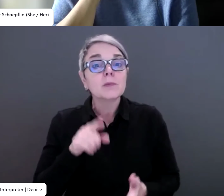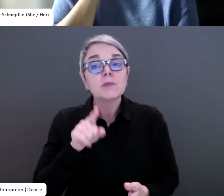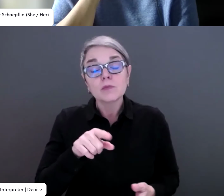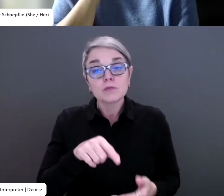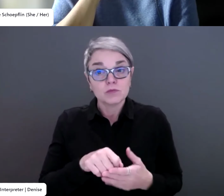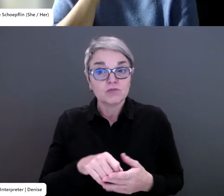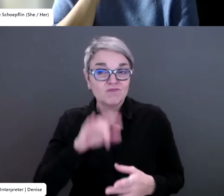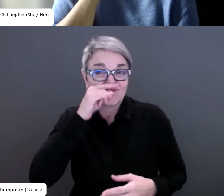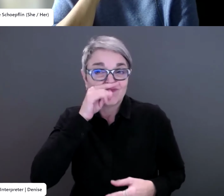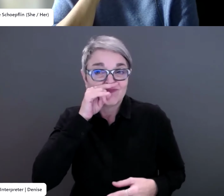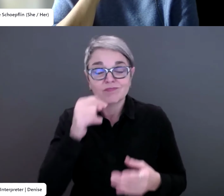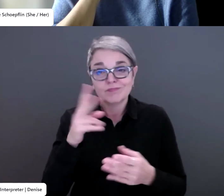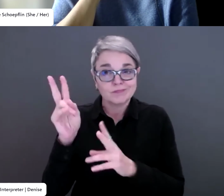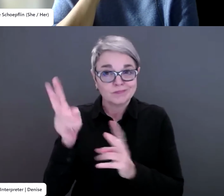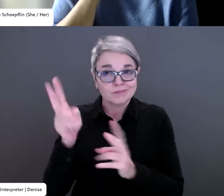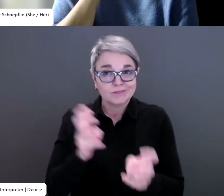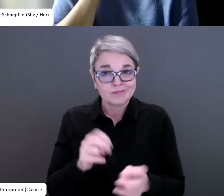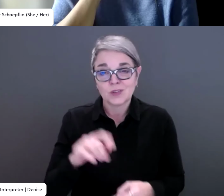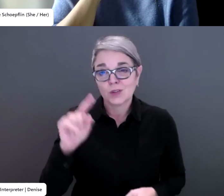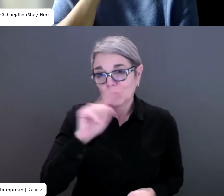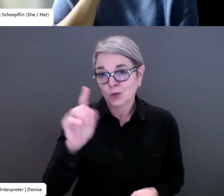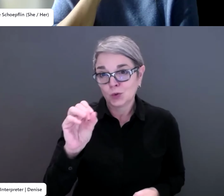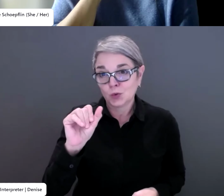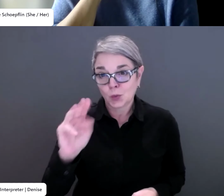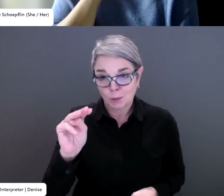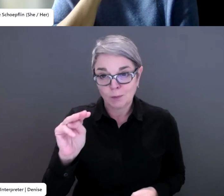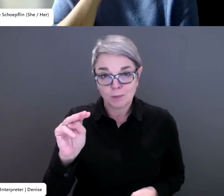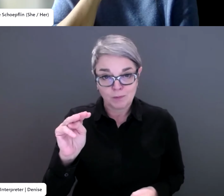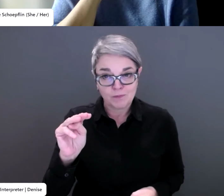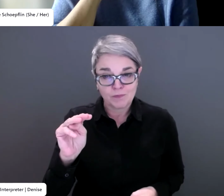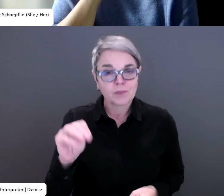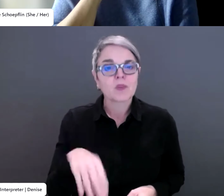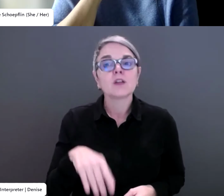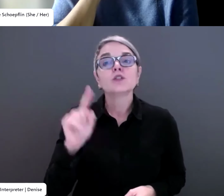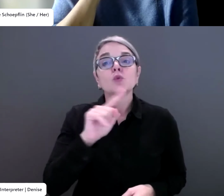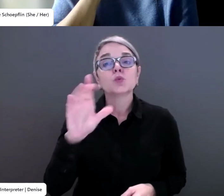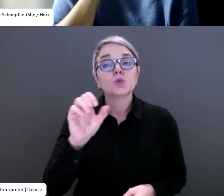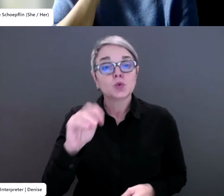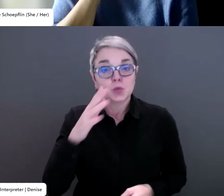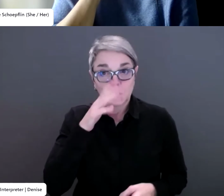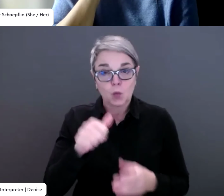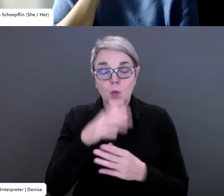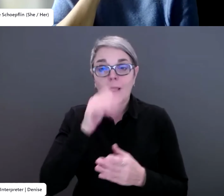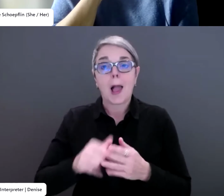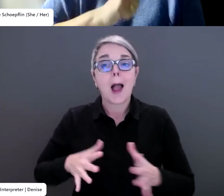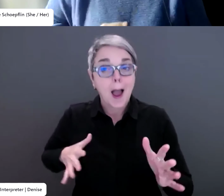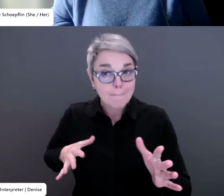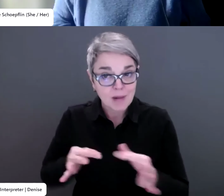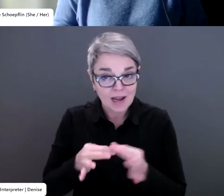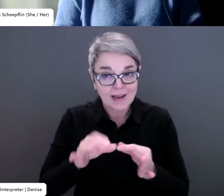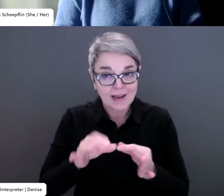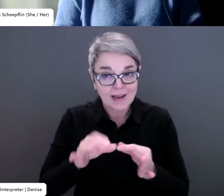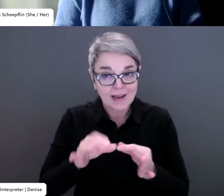Zoom, for the most part, will only update itself when you start a Zoom call like this one, which is always a pain. When people are expecting me to be on